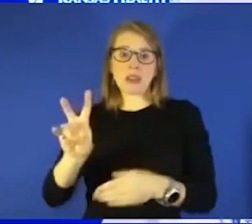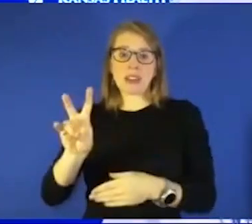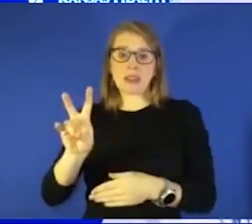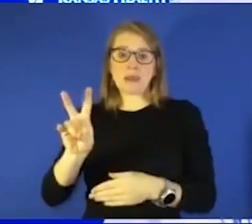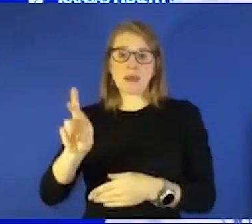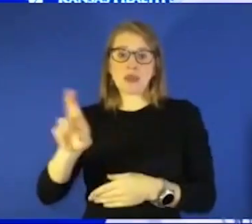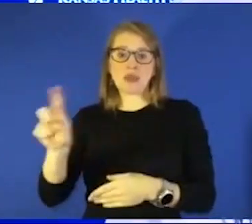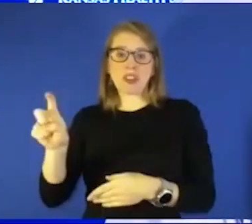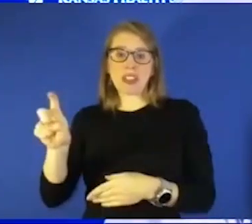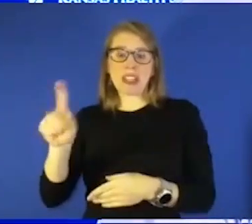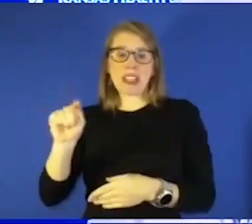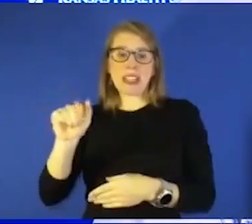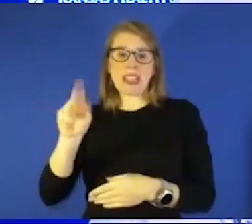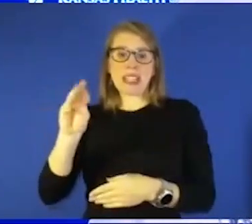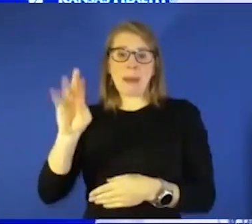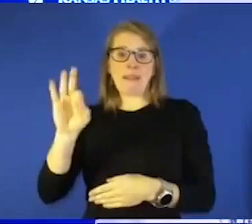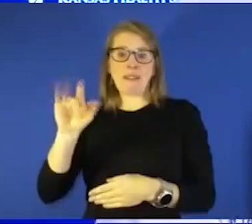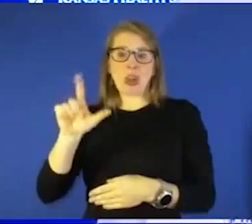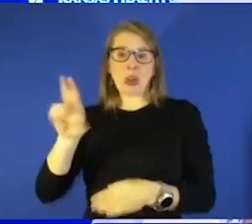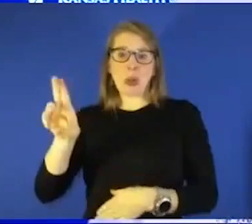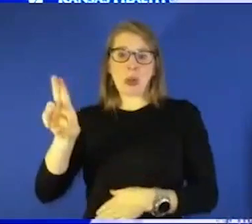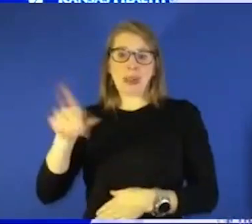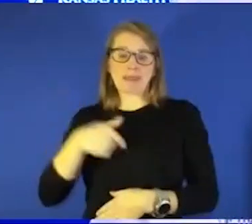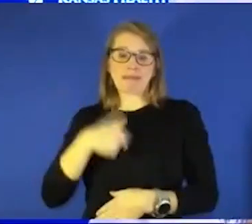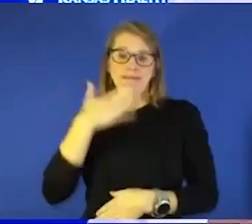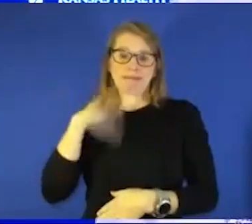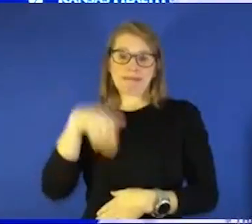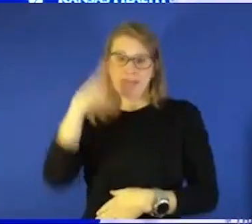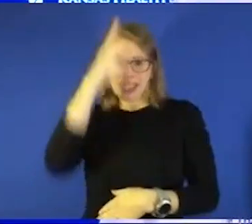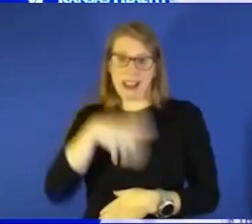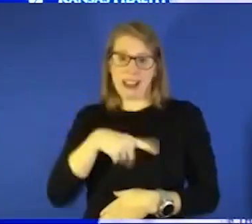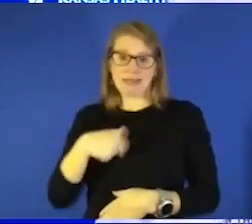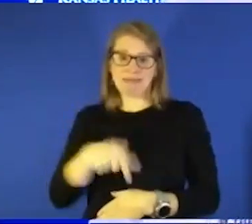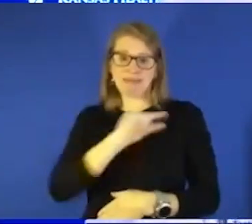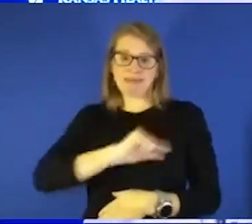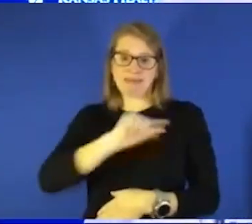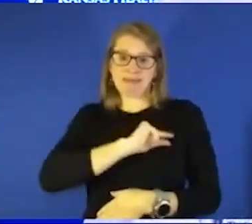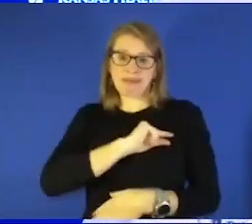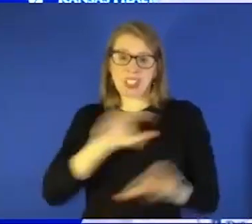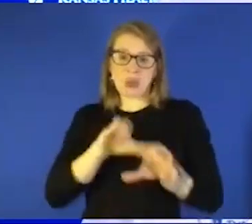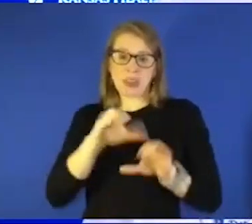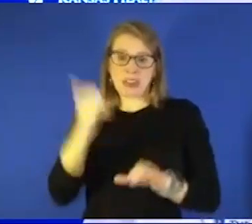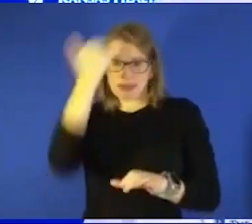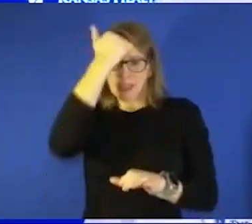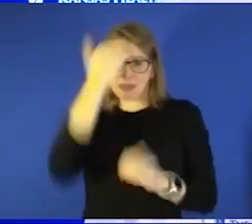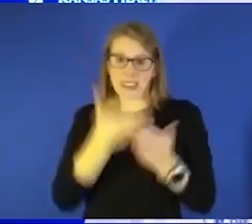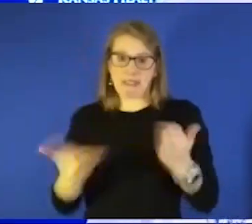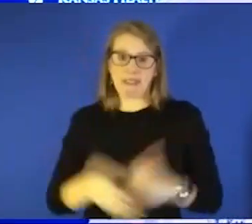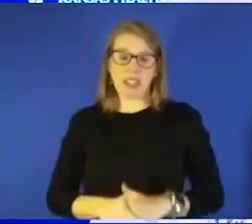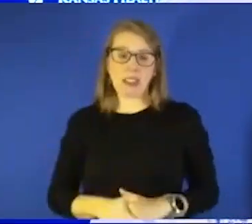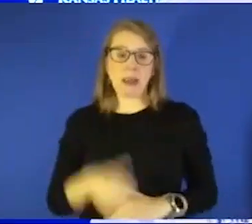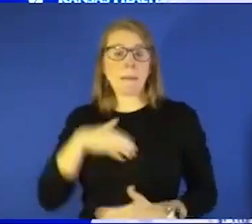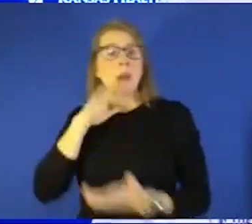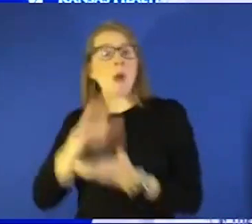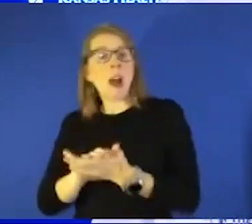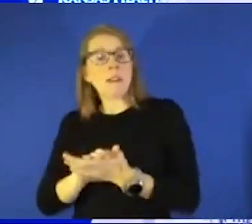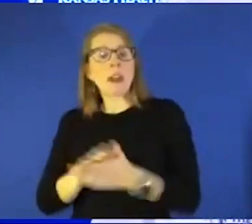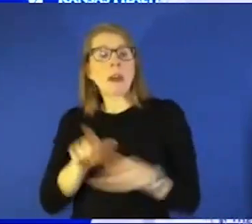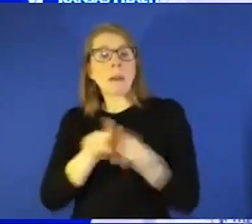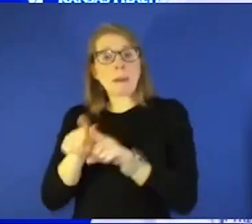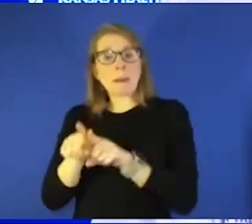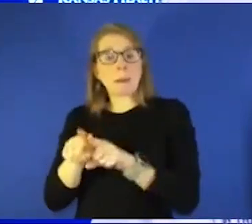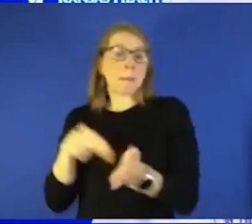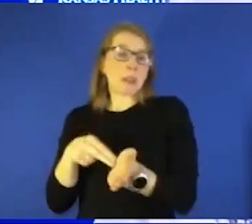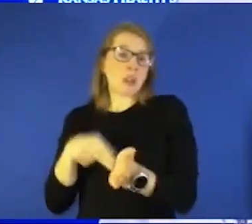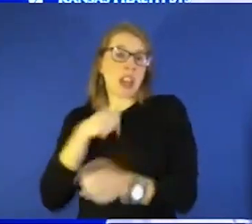Tamiflu. Oh my So let me gosh. just tell you, I'm a bad guy, and I'm guilty about doing dumb stuff. My wife and perhaps the nurse I work with would echo about how much